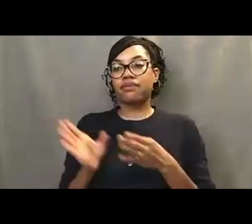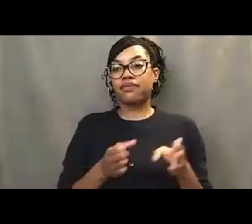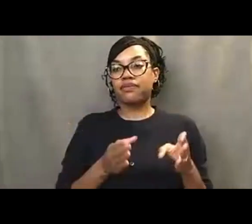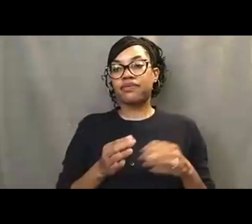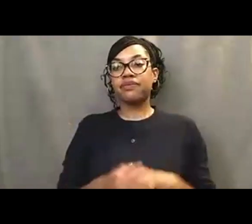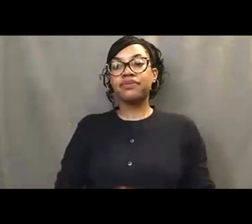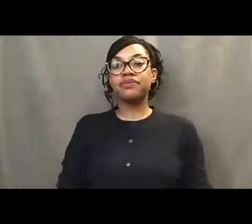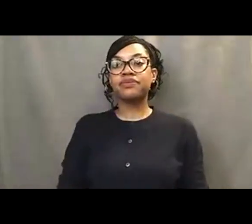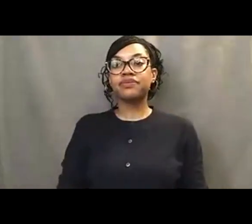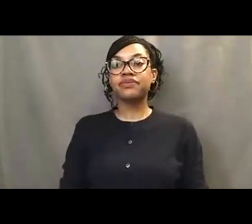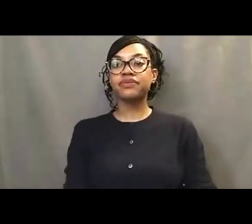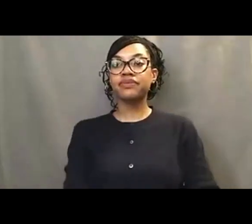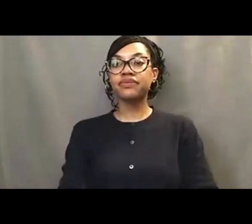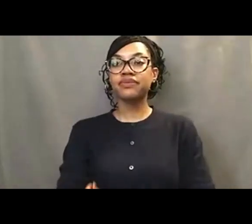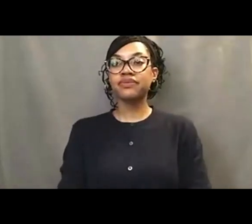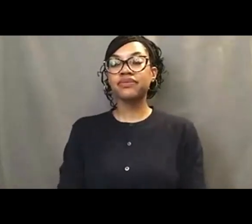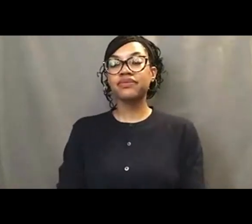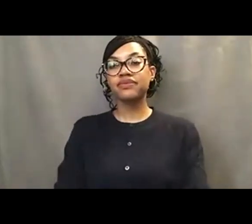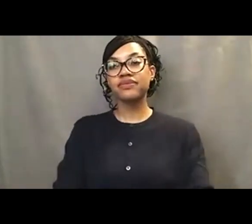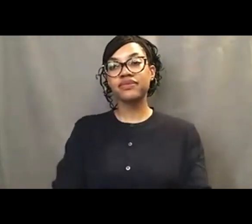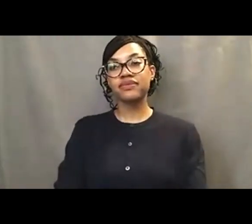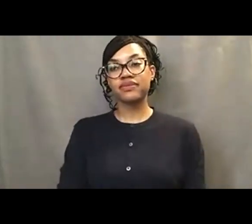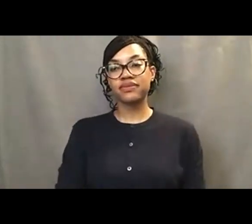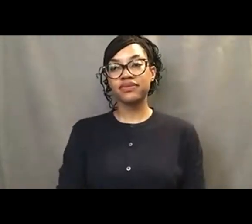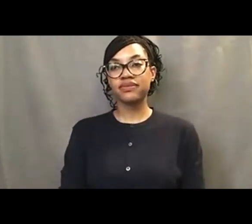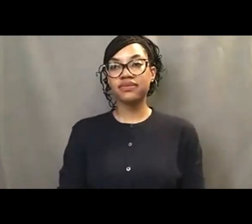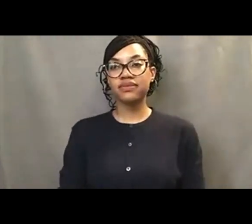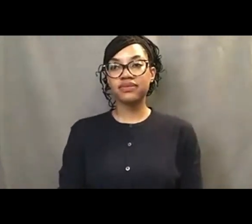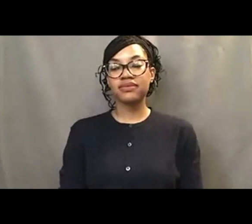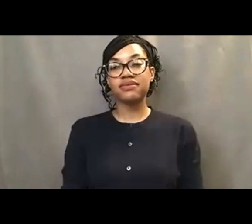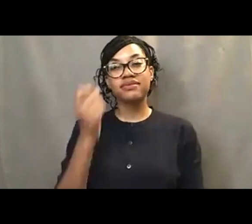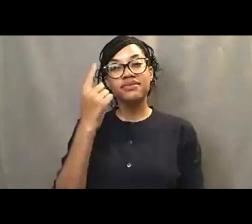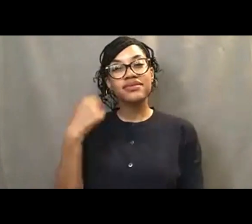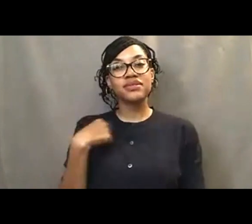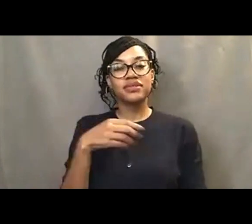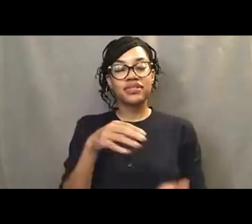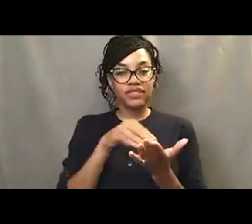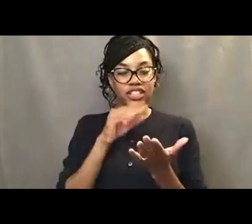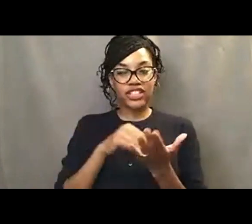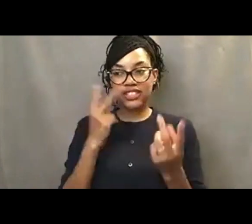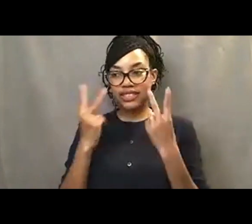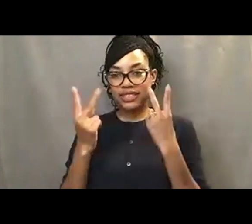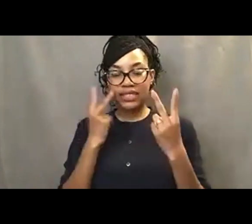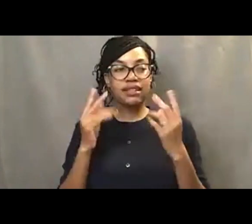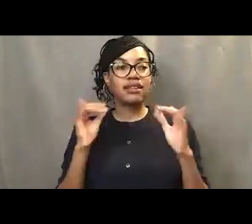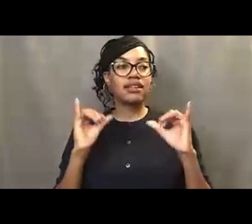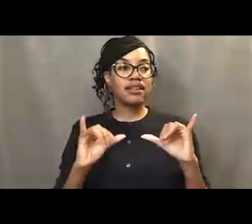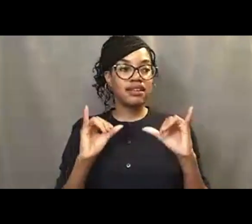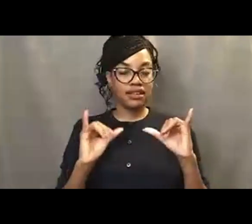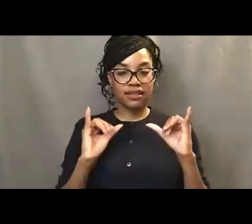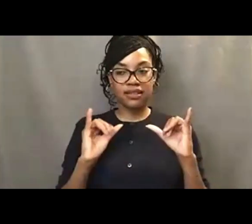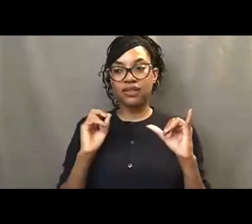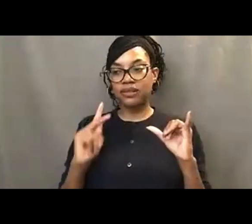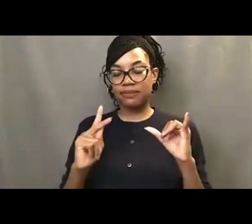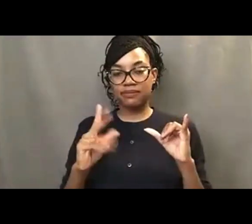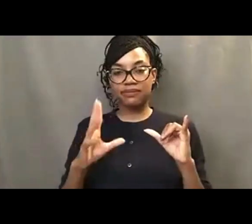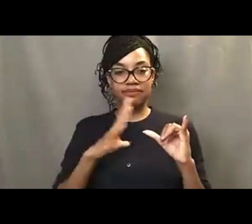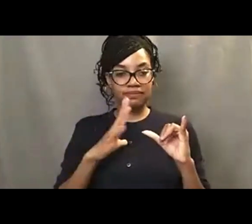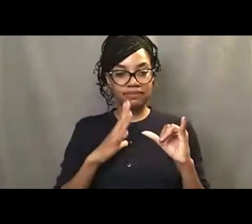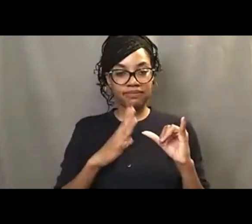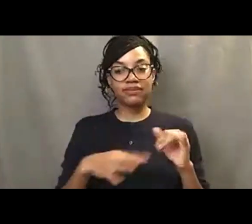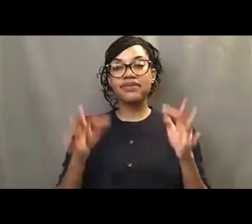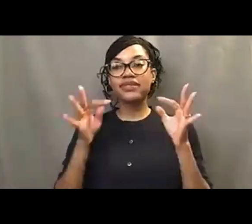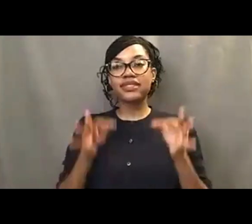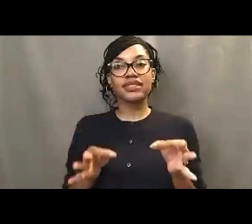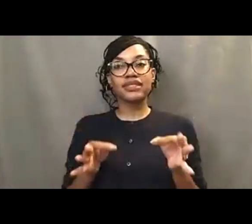So we've learned all of these things, and we decided to embark